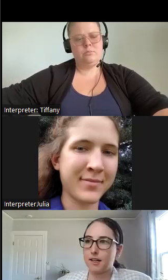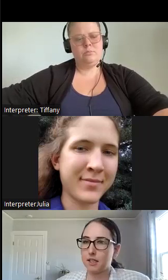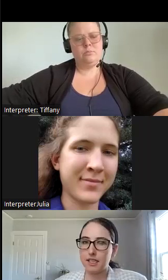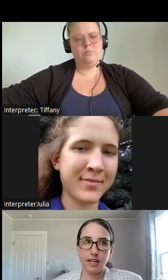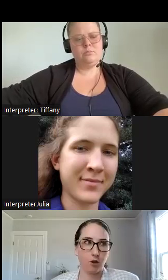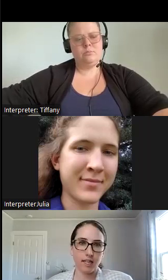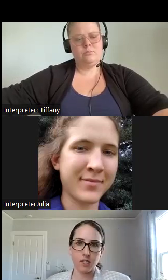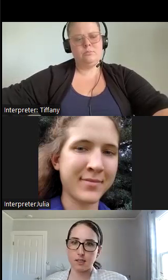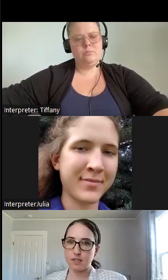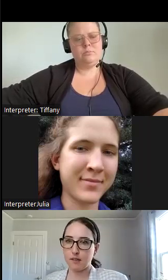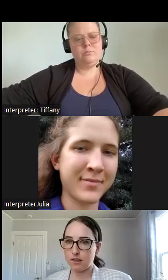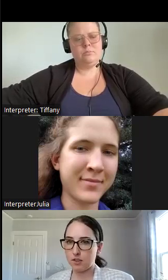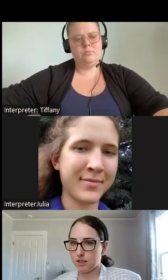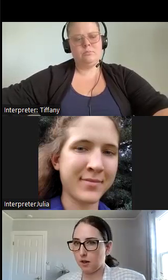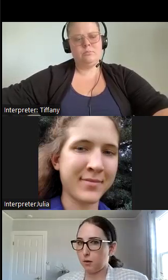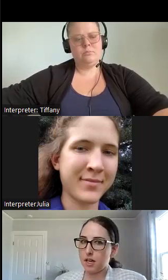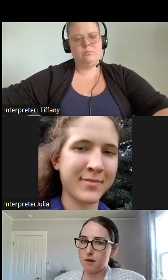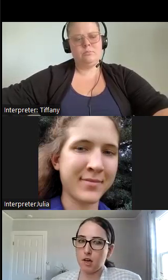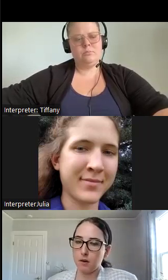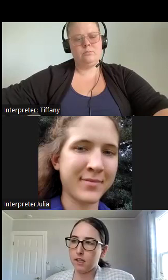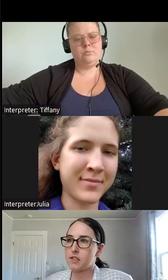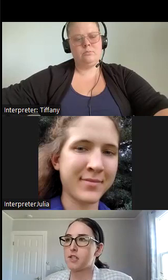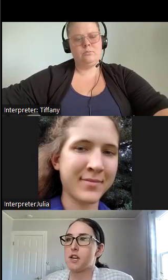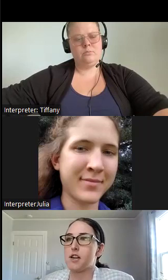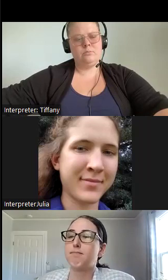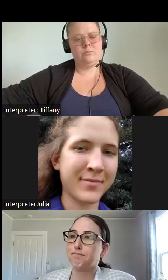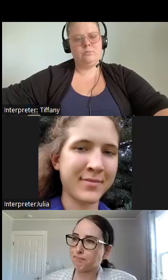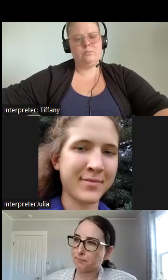Okay, I'm not seeing care coordination specific questions, so I will keep going.